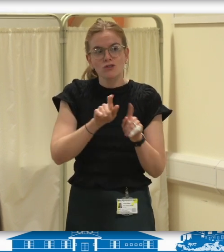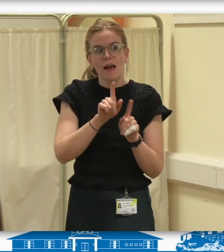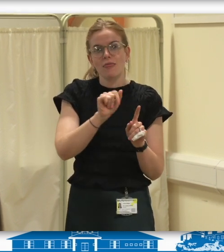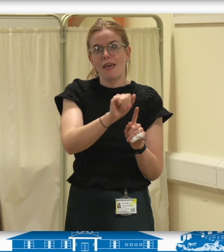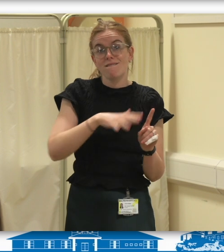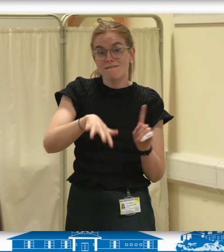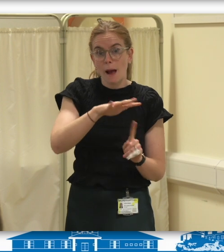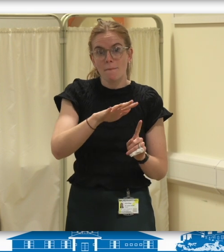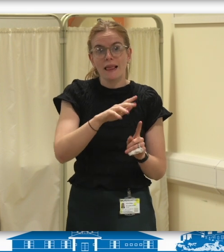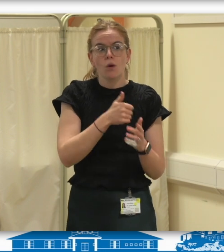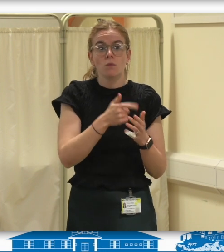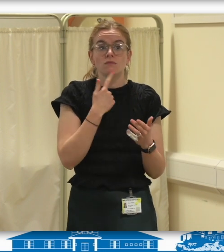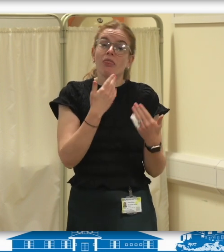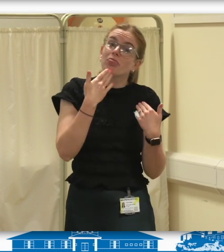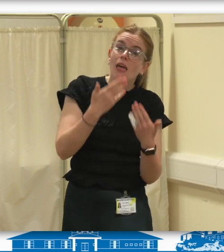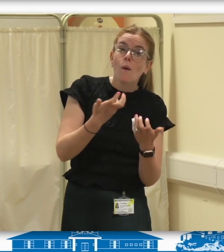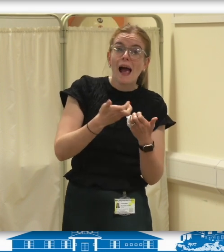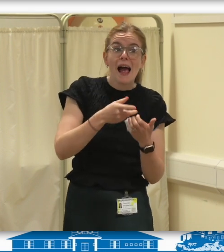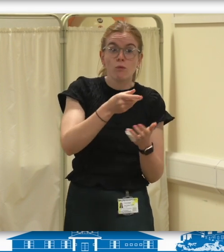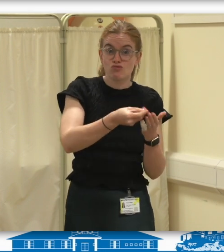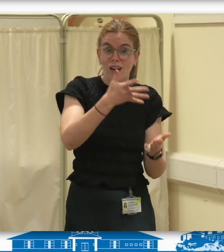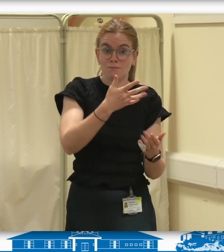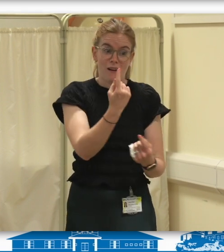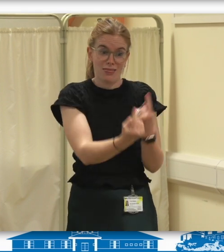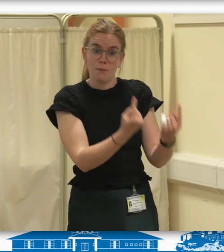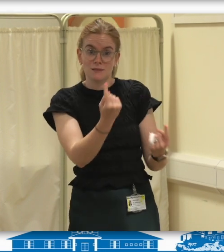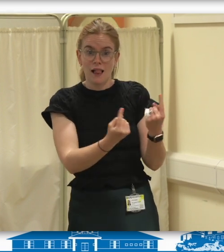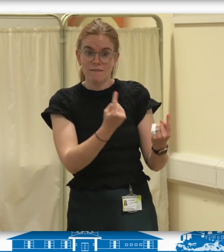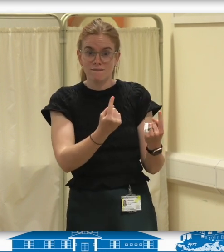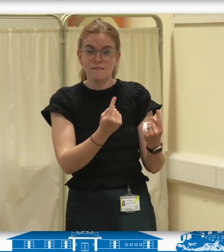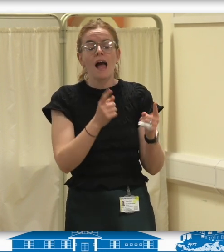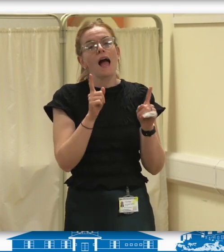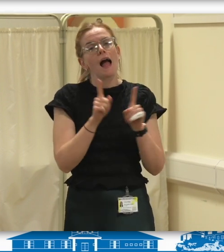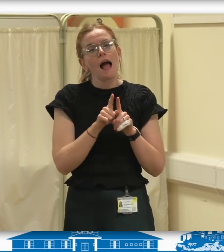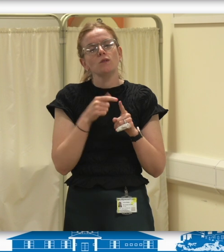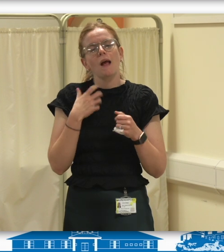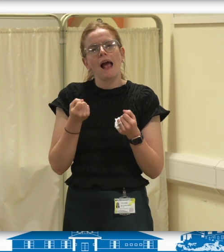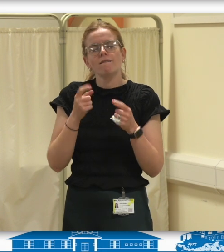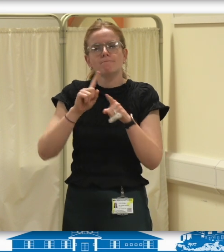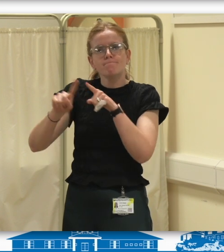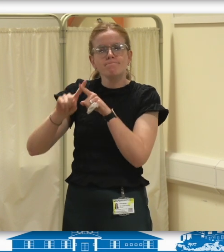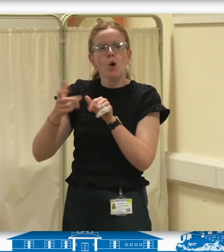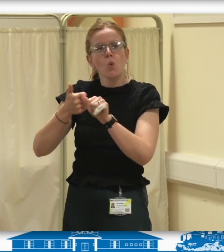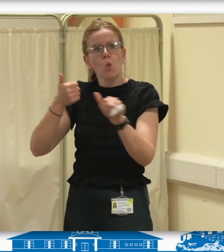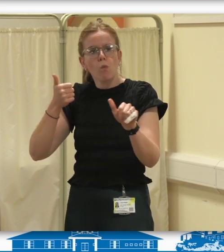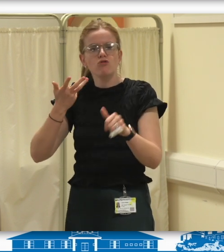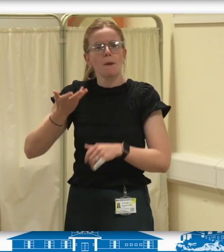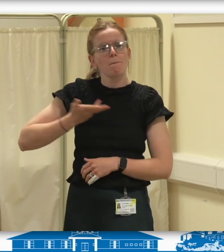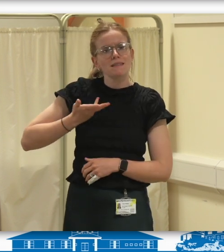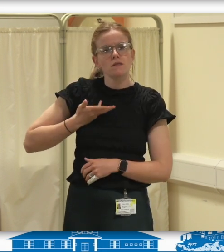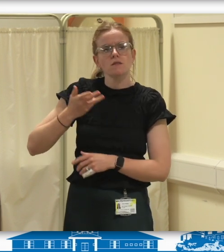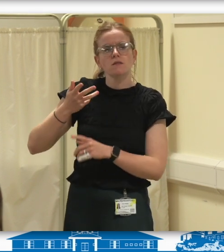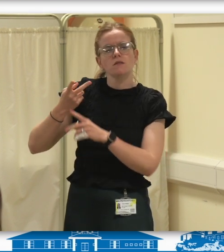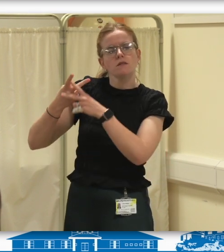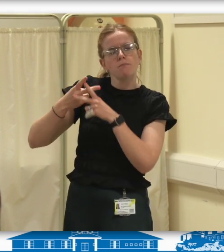say thank you by raising money for us. And then we have a range of corporate and business sponsors who